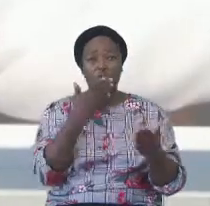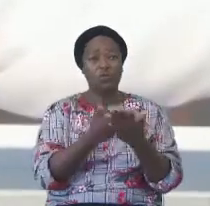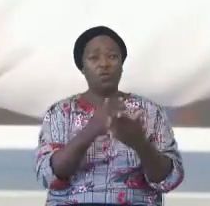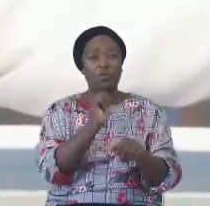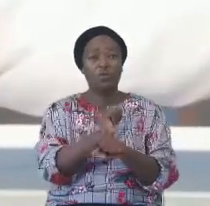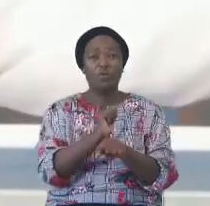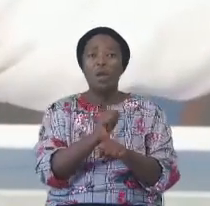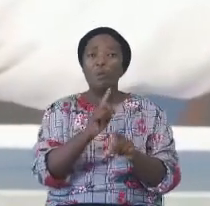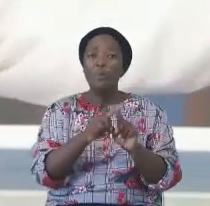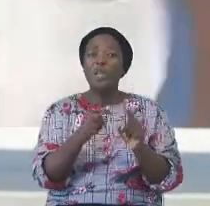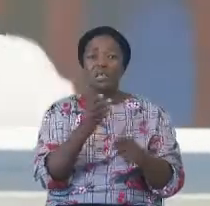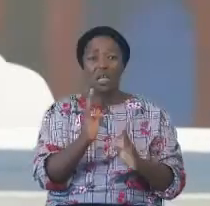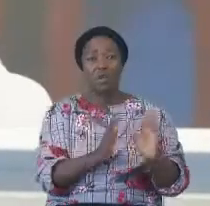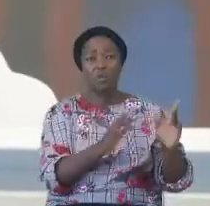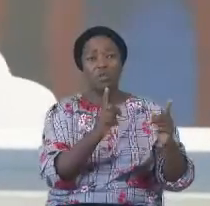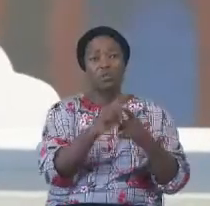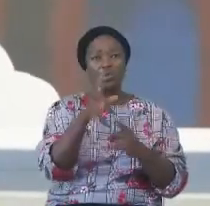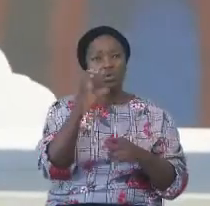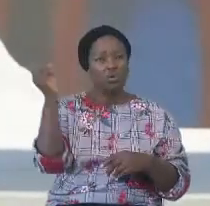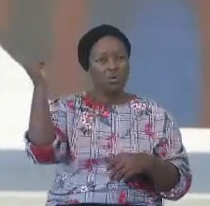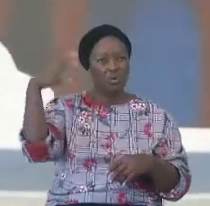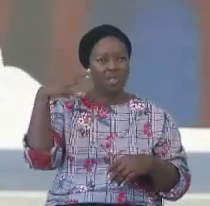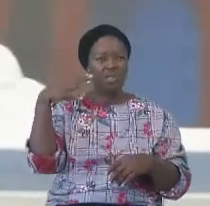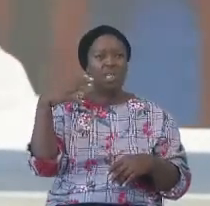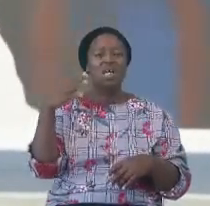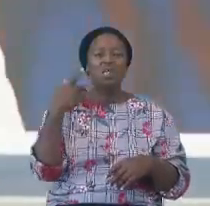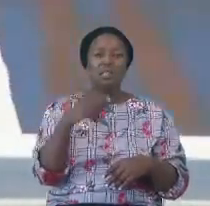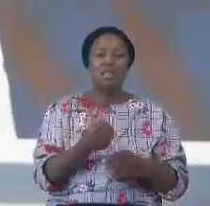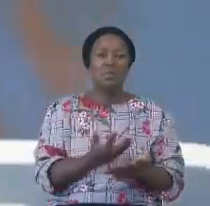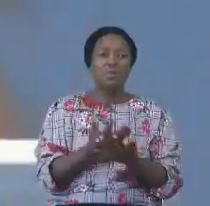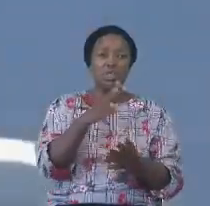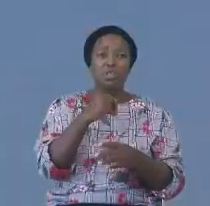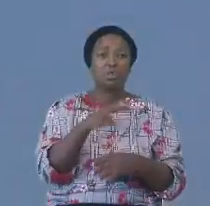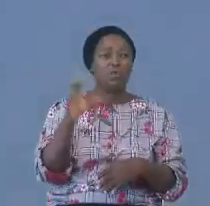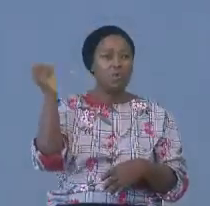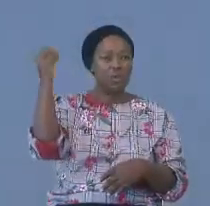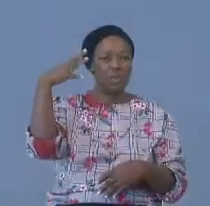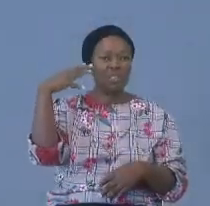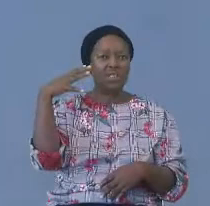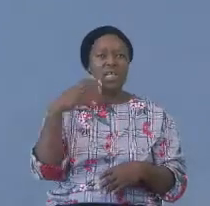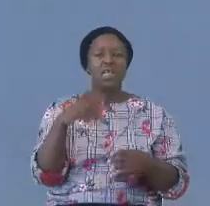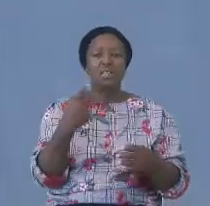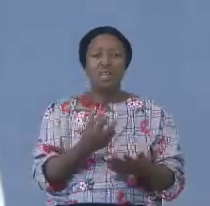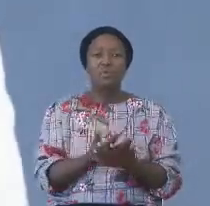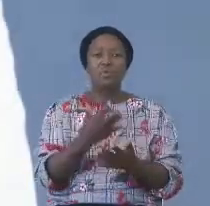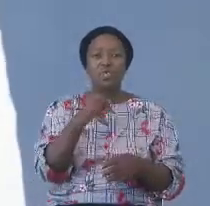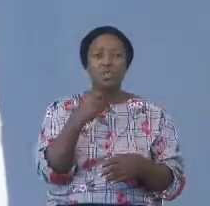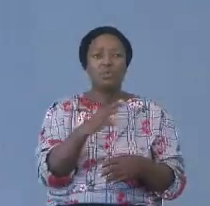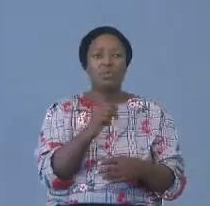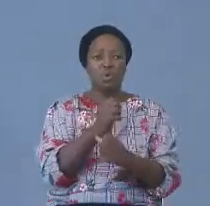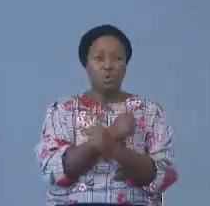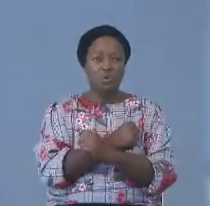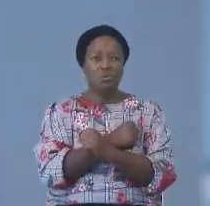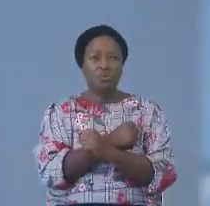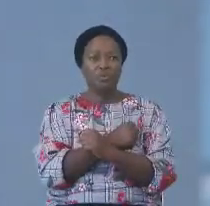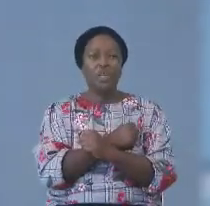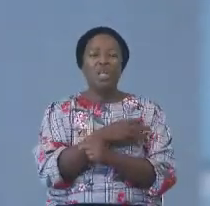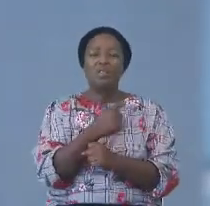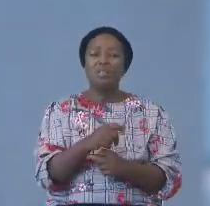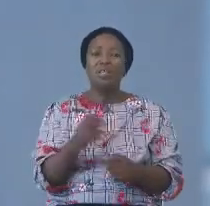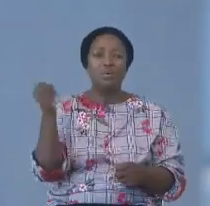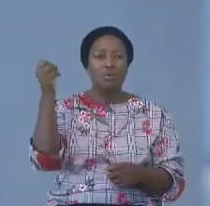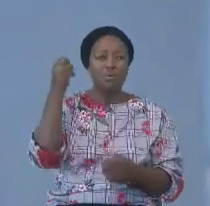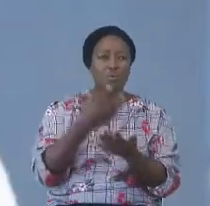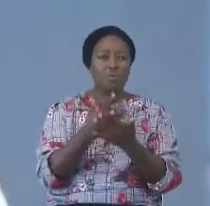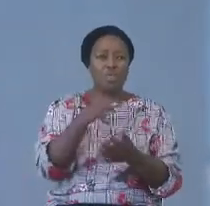And Lord, I come, not according to my good works, according to your grace, the riches of your